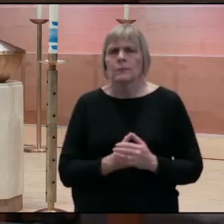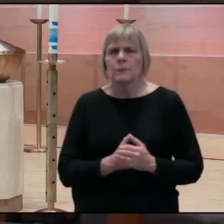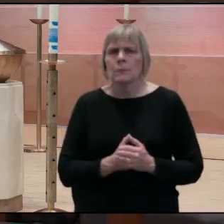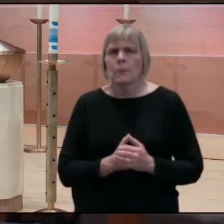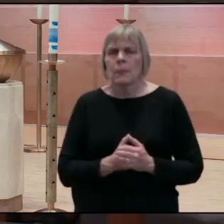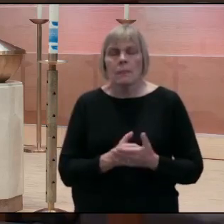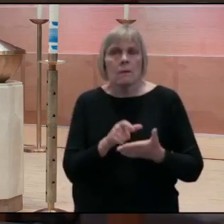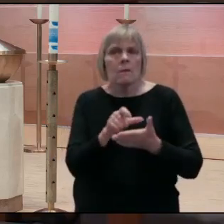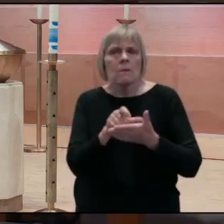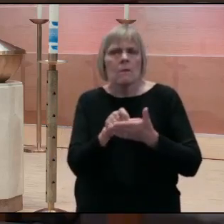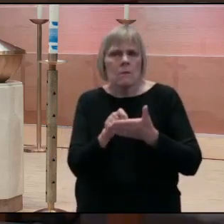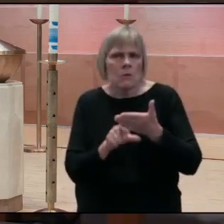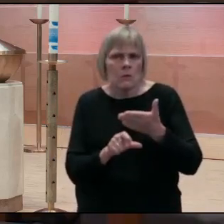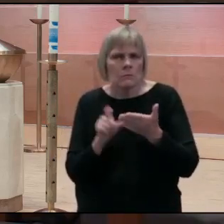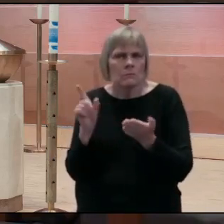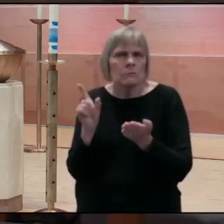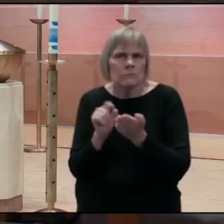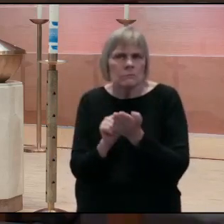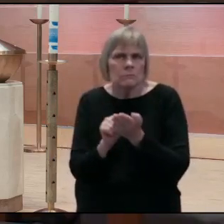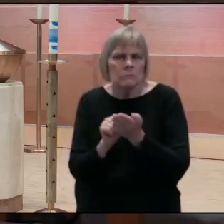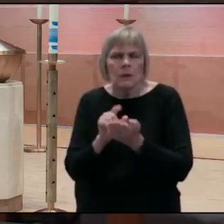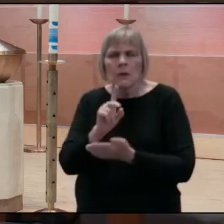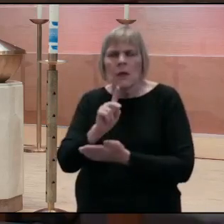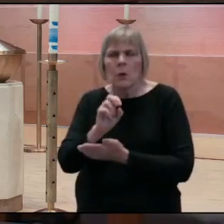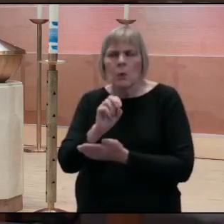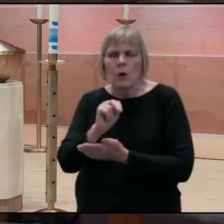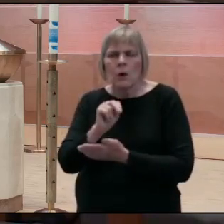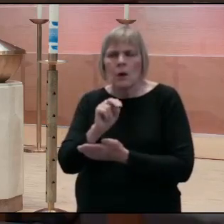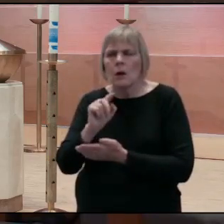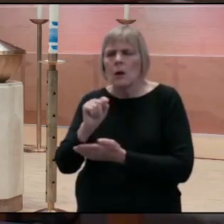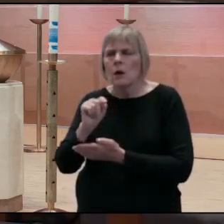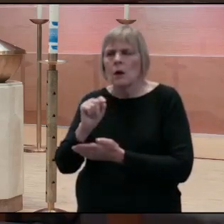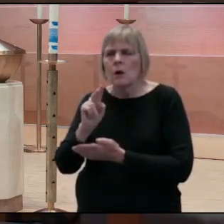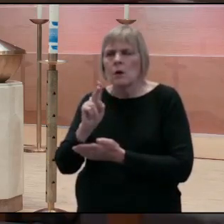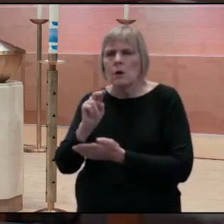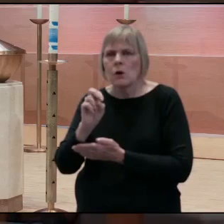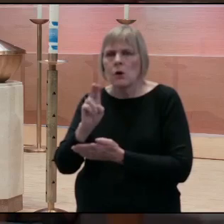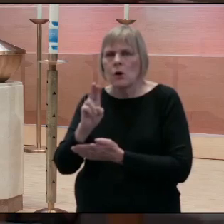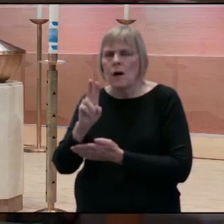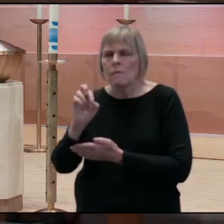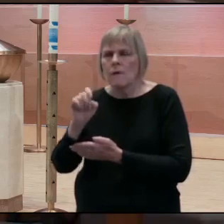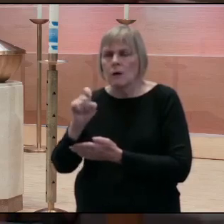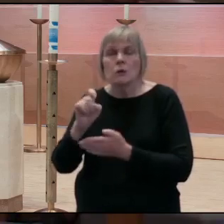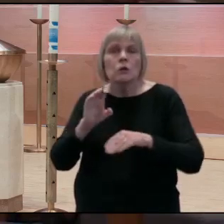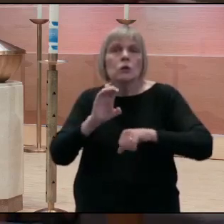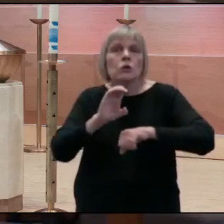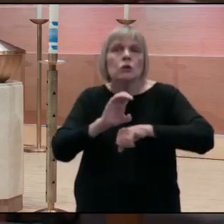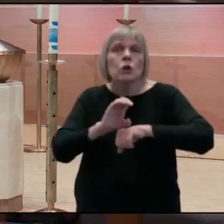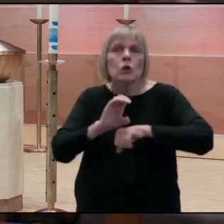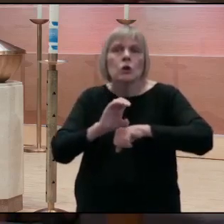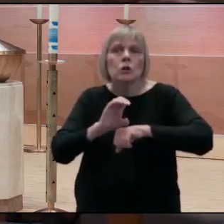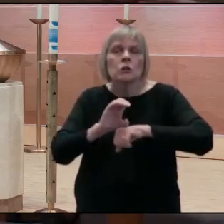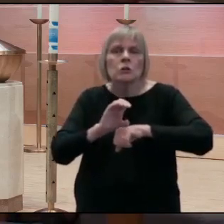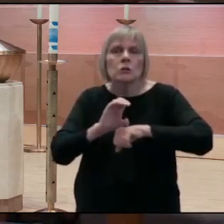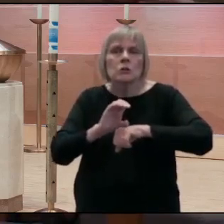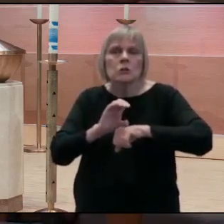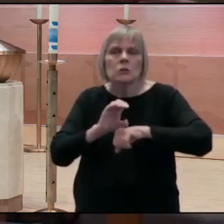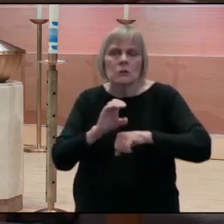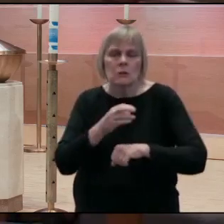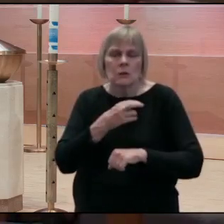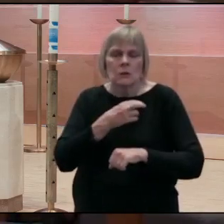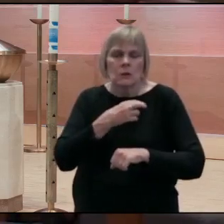There was an article that came out written by Karen Turner in Vox, and it was called "The Church, Secularism, and